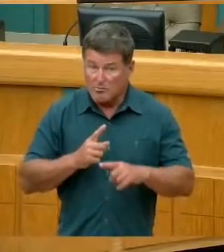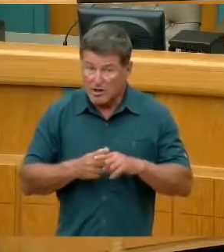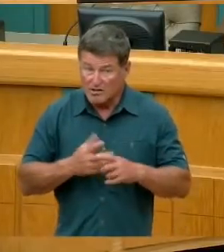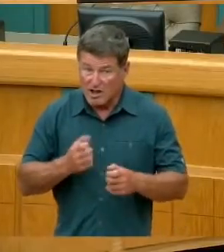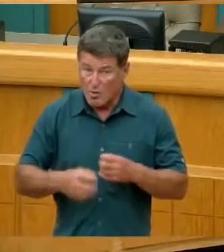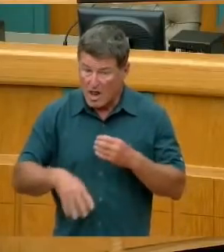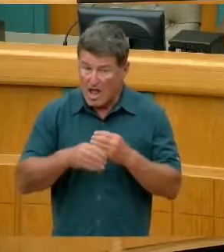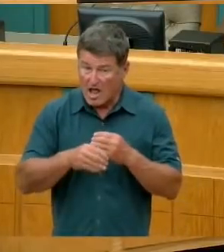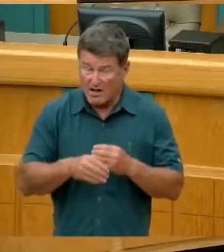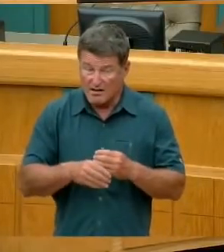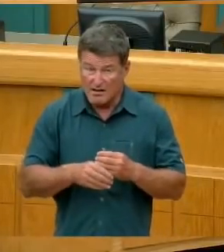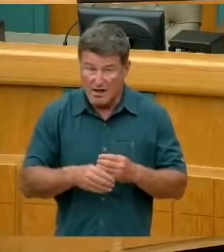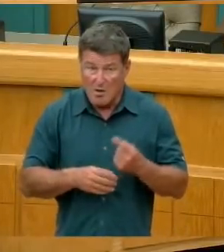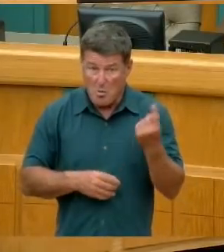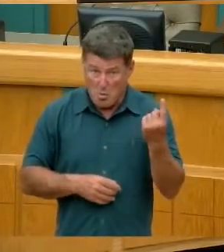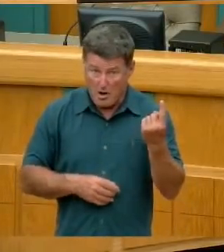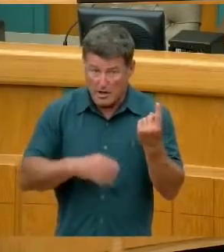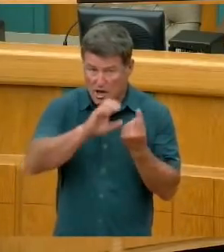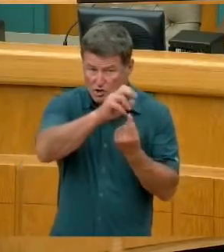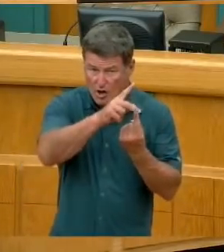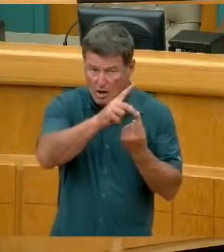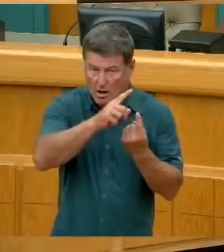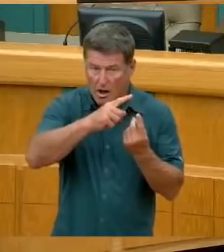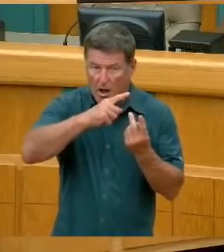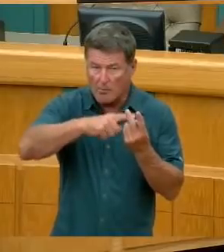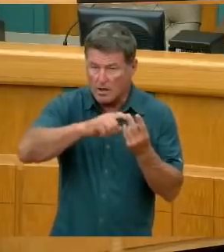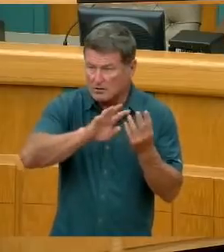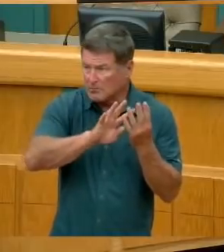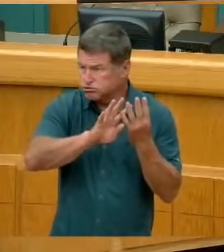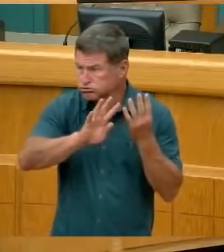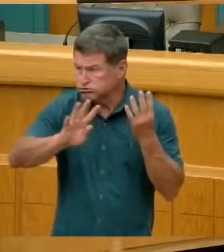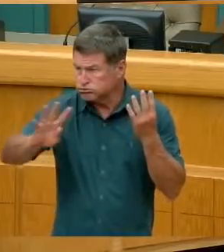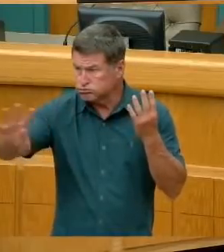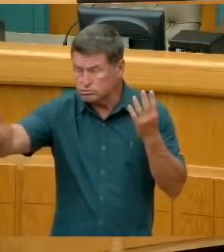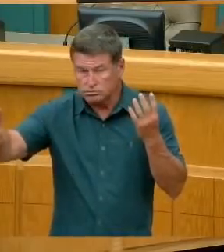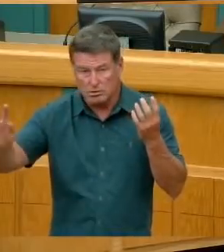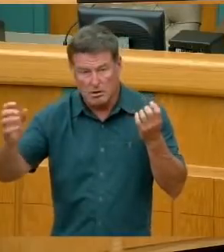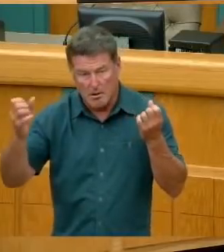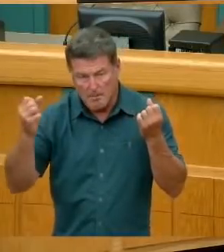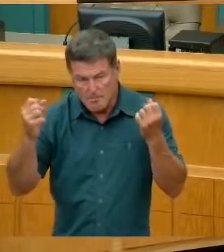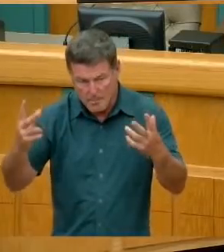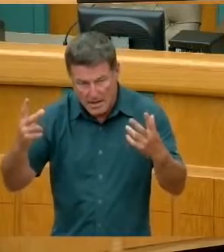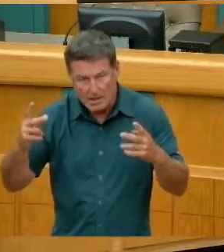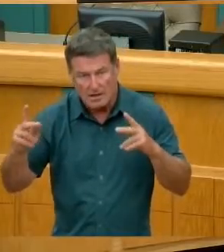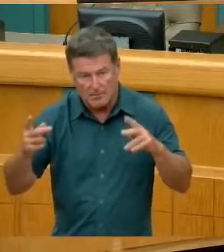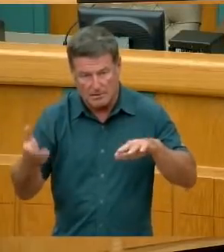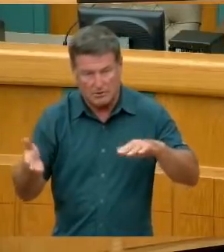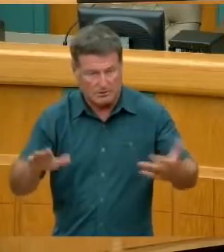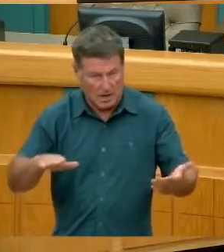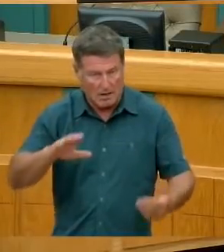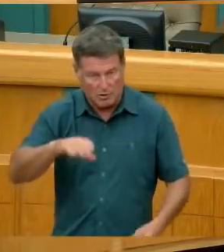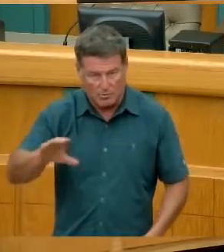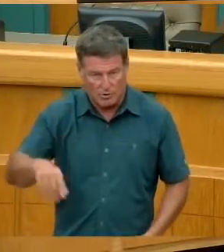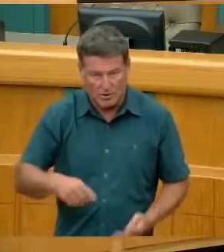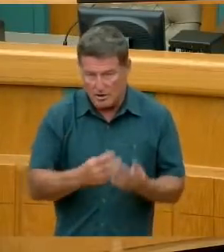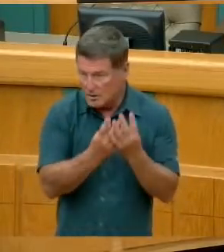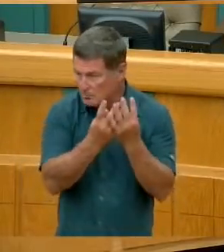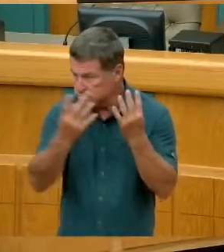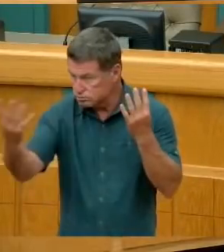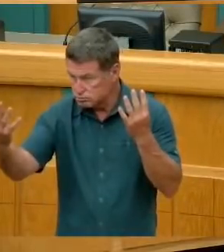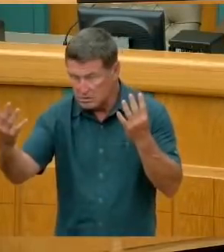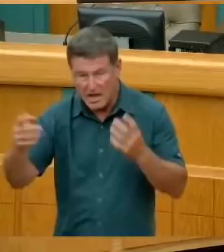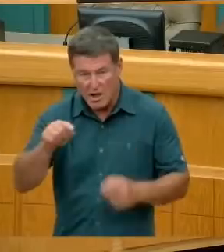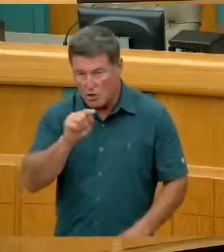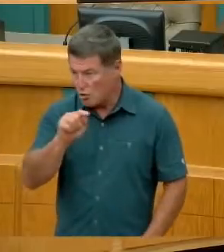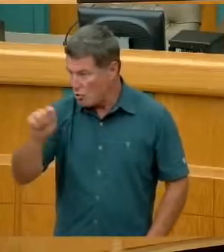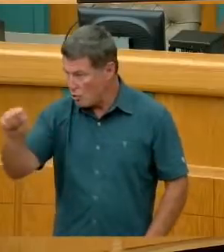Chuck is just one of many that we've lost in this community. We've lost many community members who have loved ones and